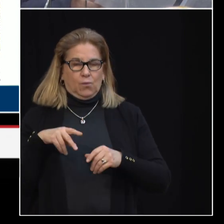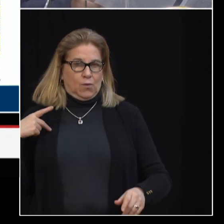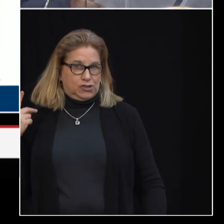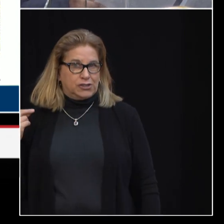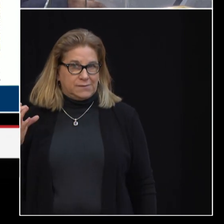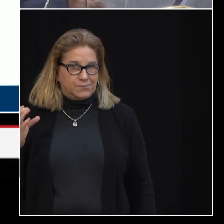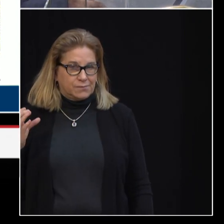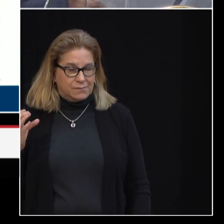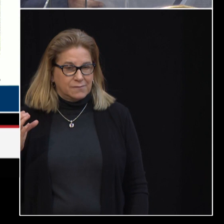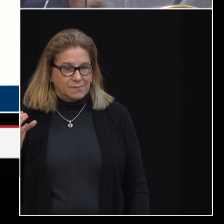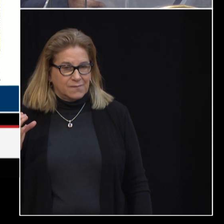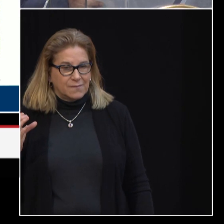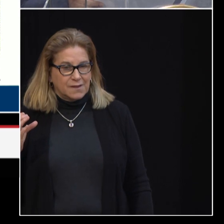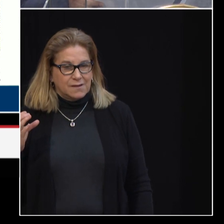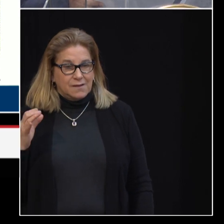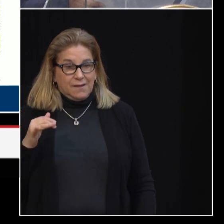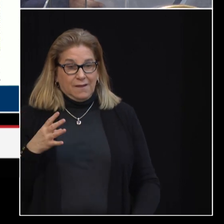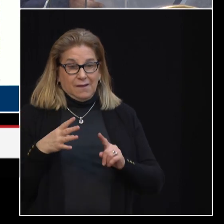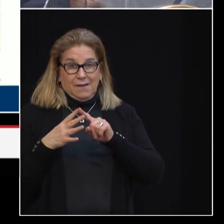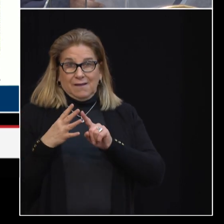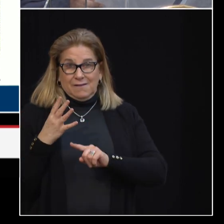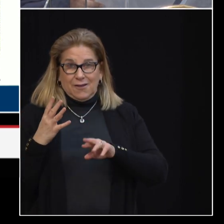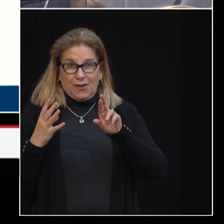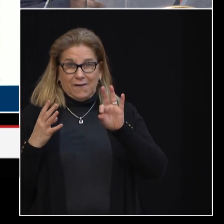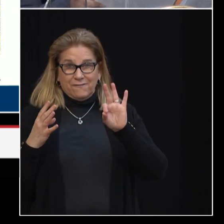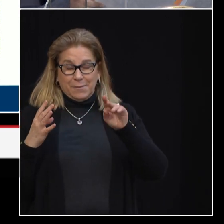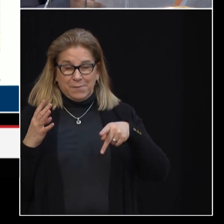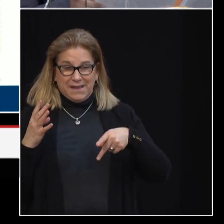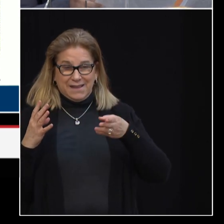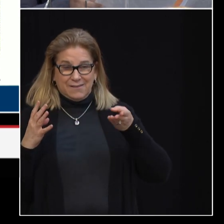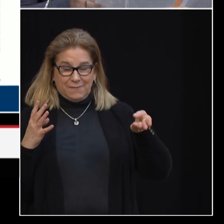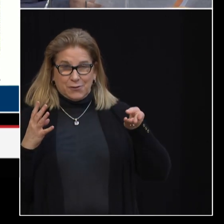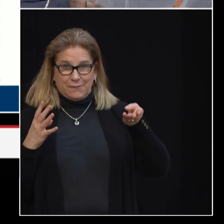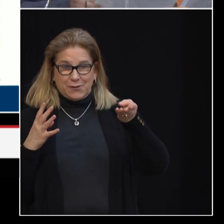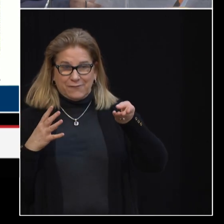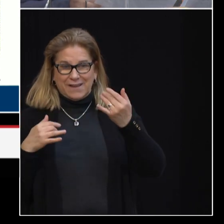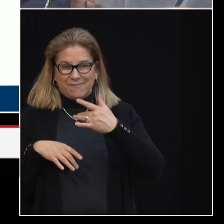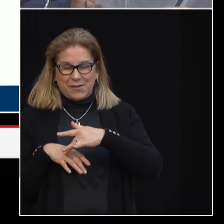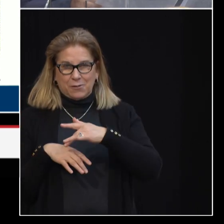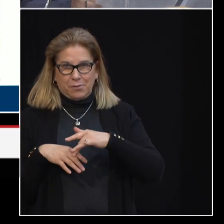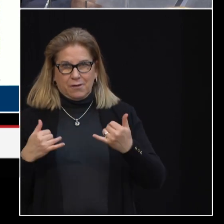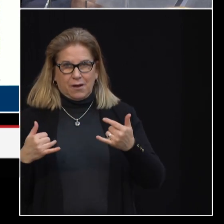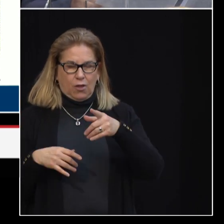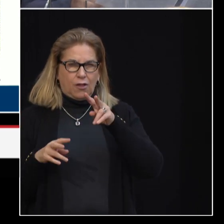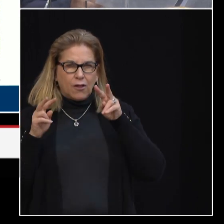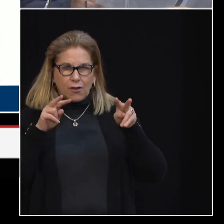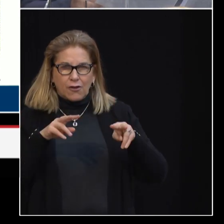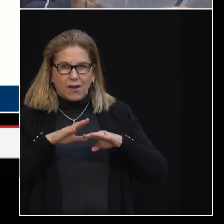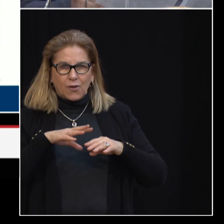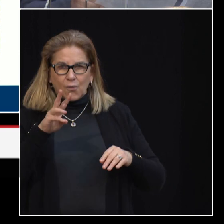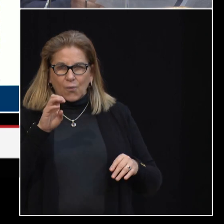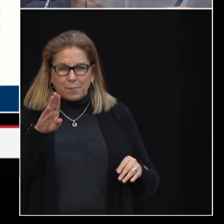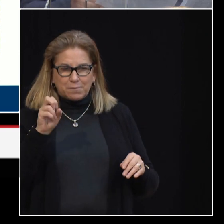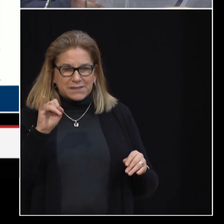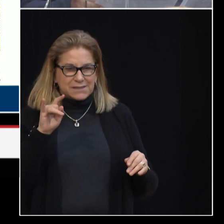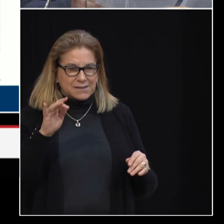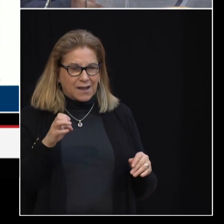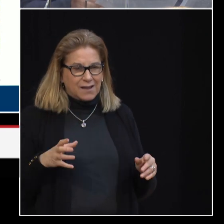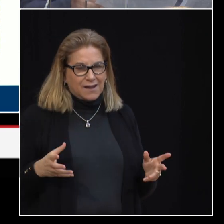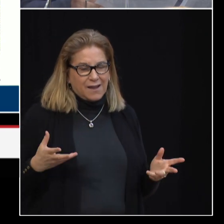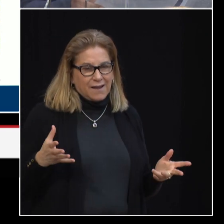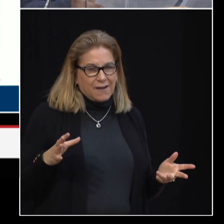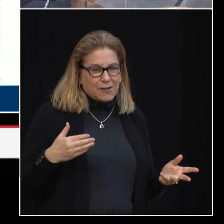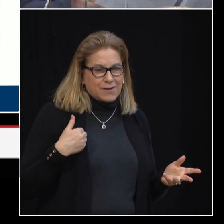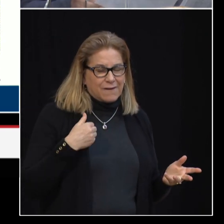are available today on our website, and as you can see on the slide are existing homes that we need partners to help renovate into